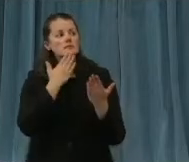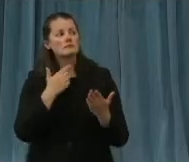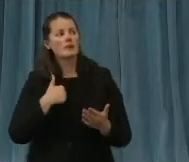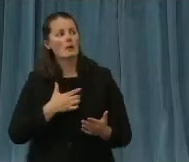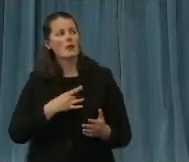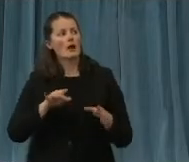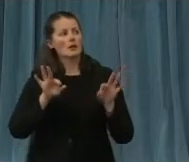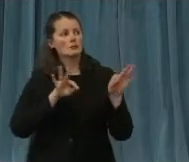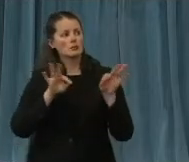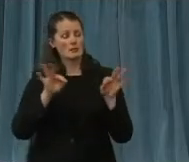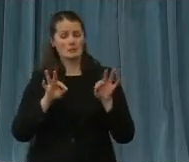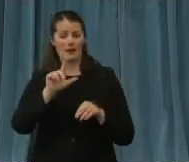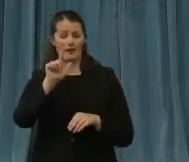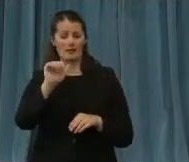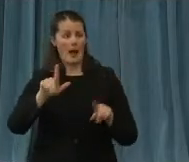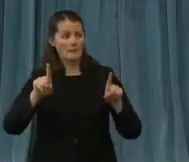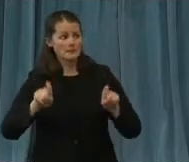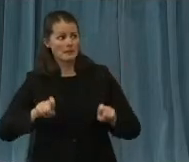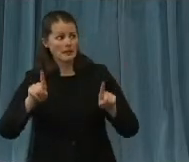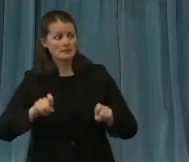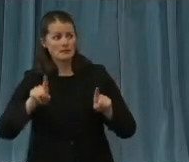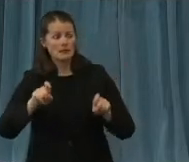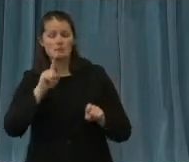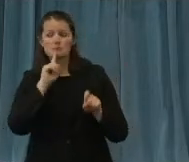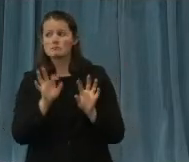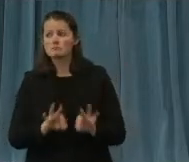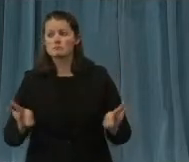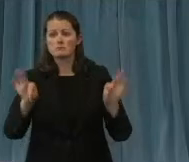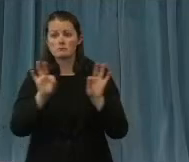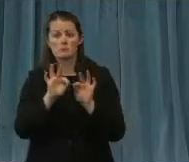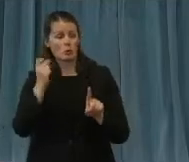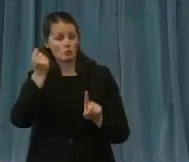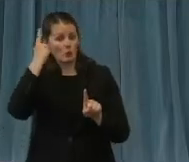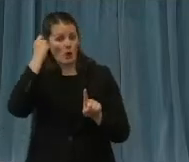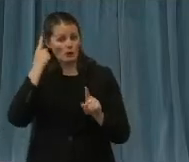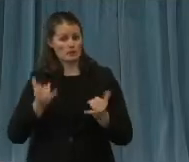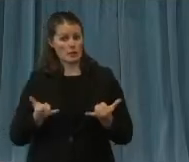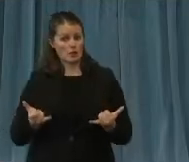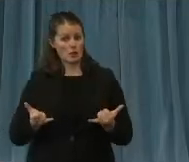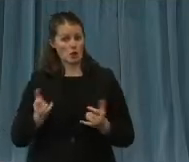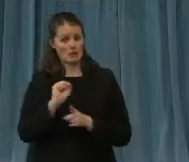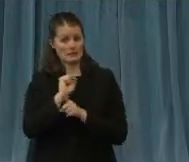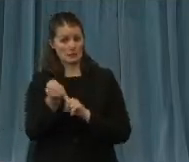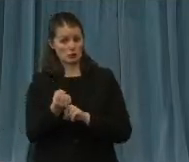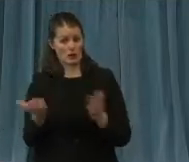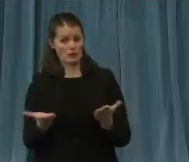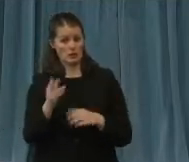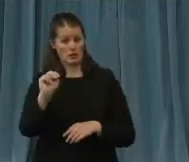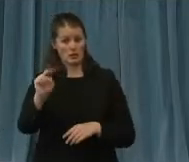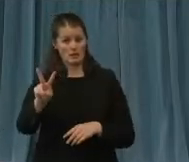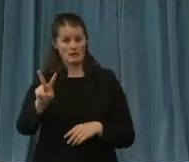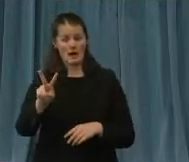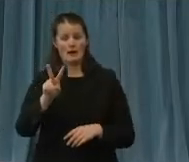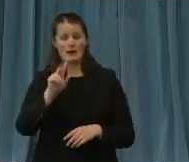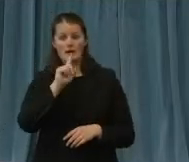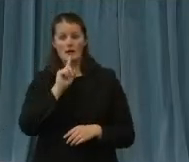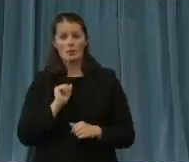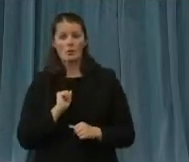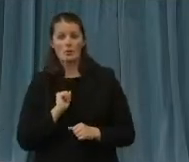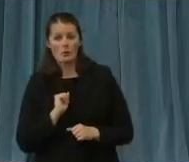our laboratory testing is really the key to understanding what the current situation is in Nevada. We have limited